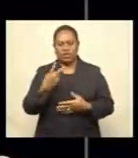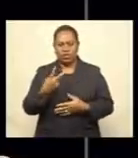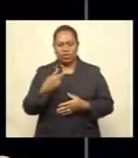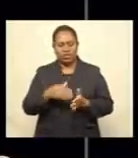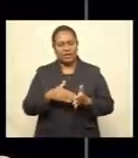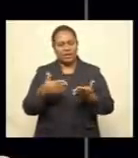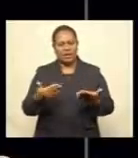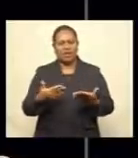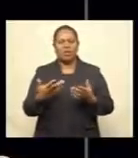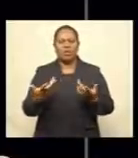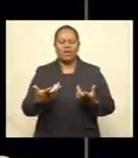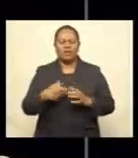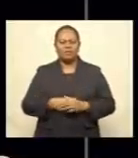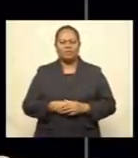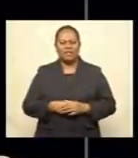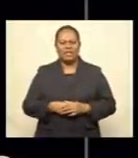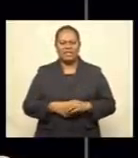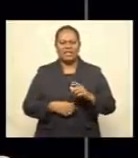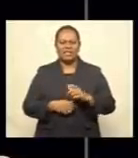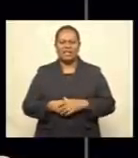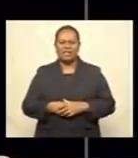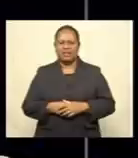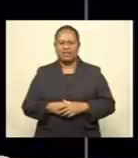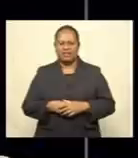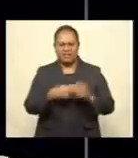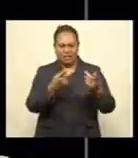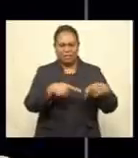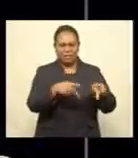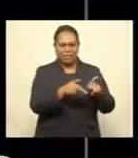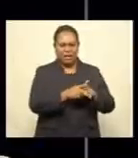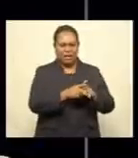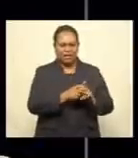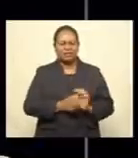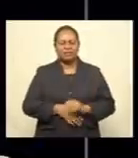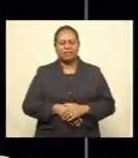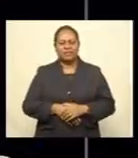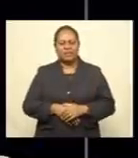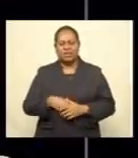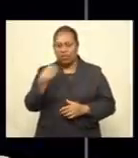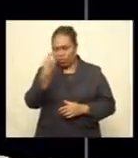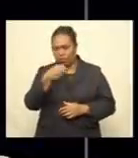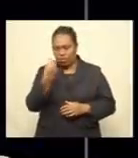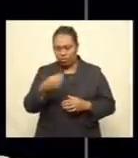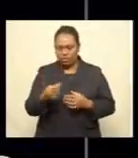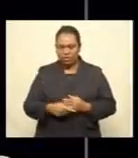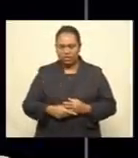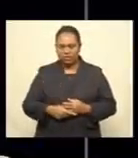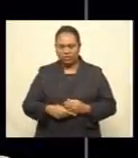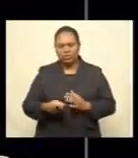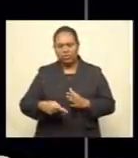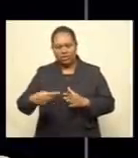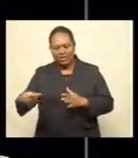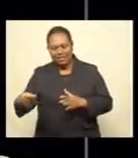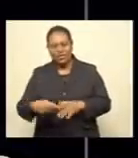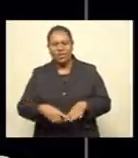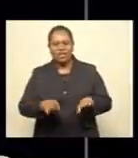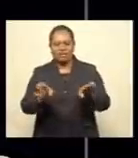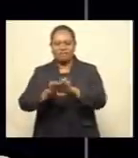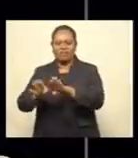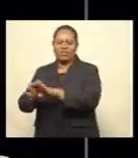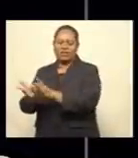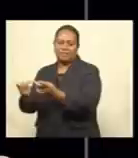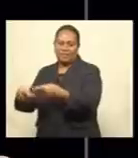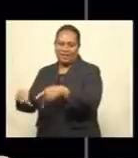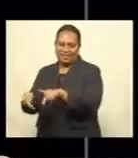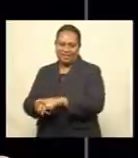now in intensive care, and food rations continue in the lockdown areas. For these stories and others, you can